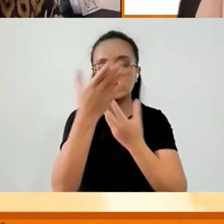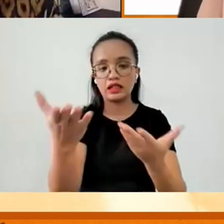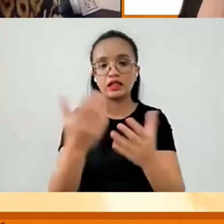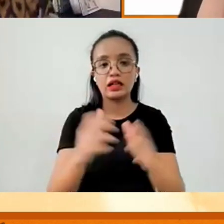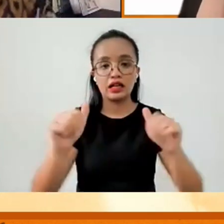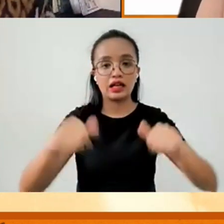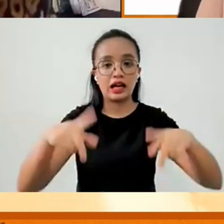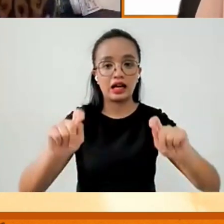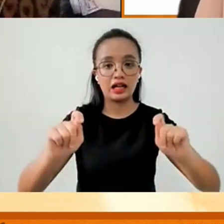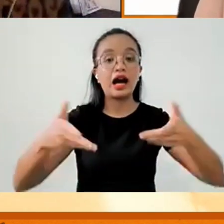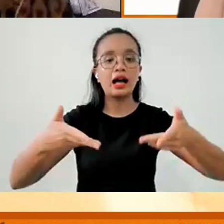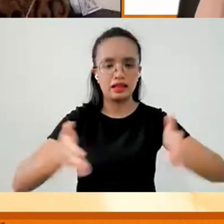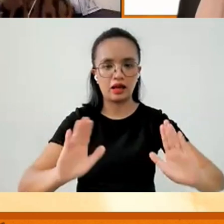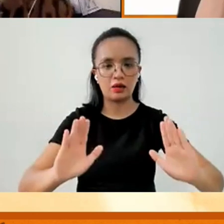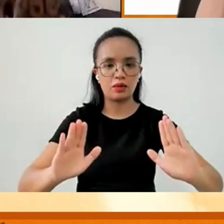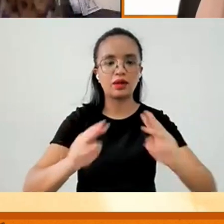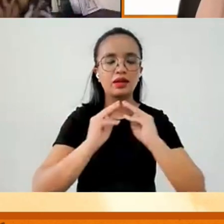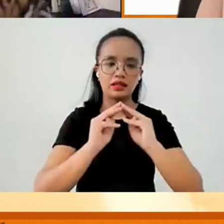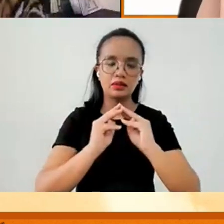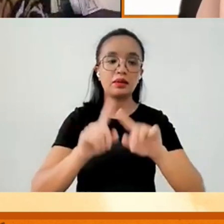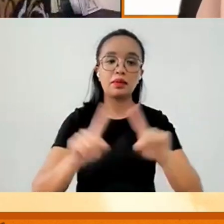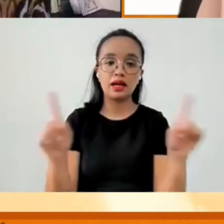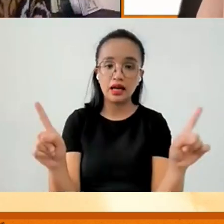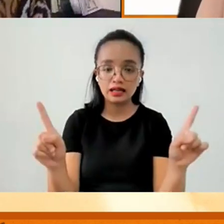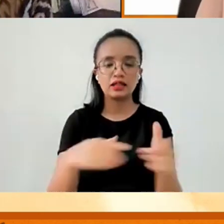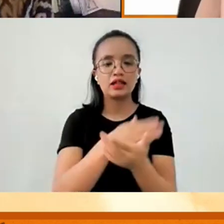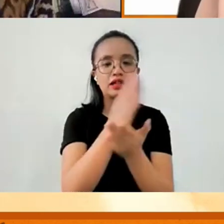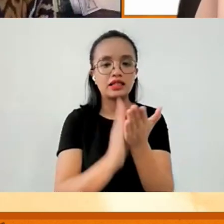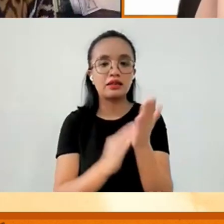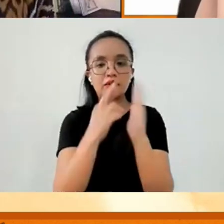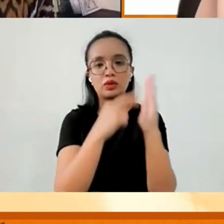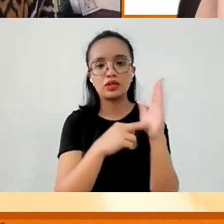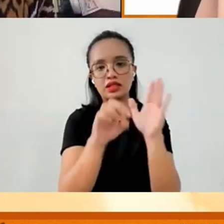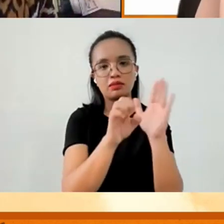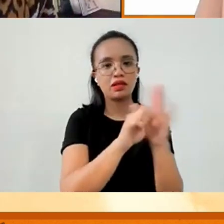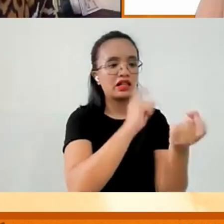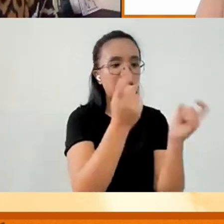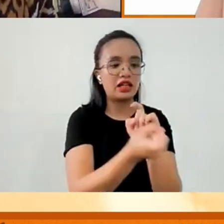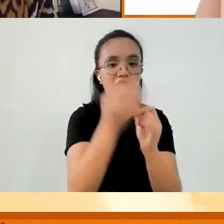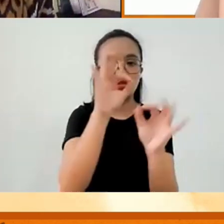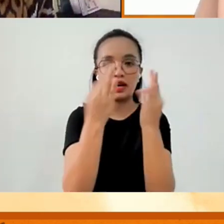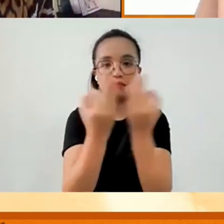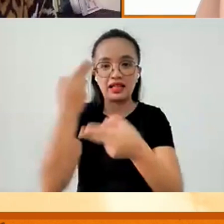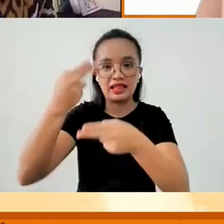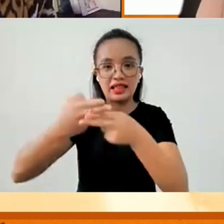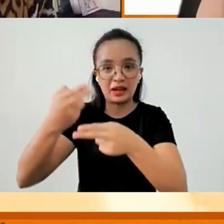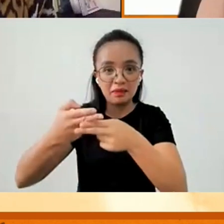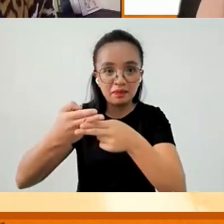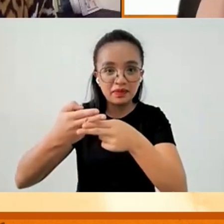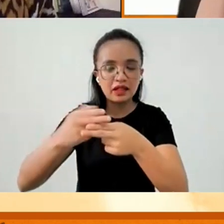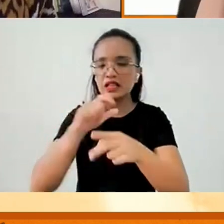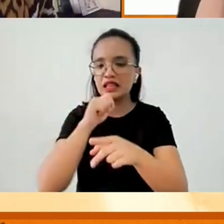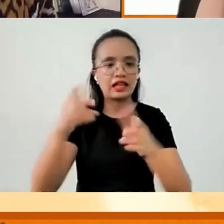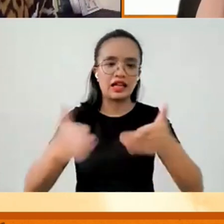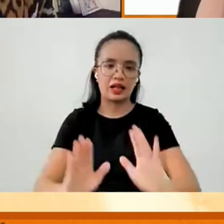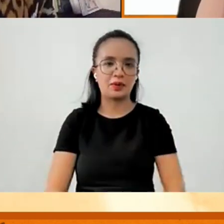is allowed in Islam. However, there are certain rules like changing the family name of the adopted child that is not allowed. And